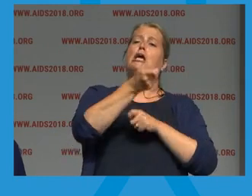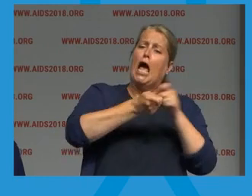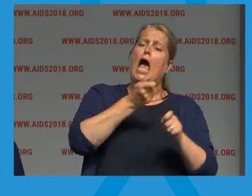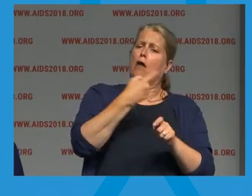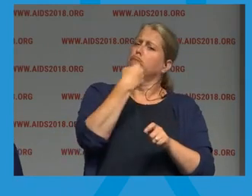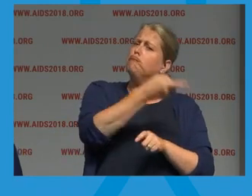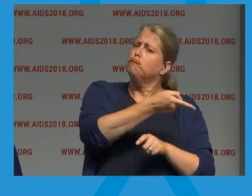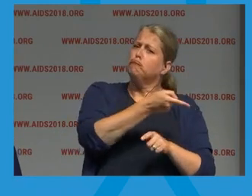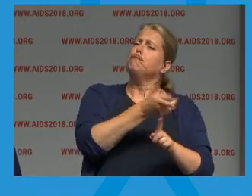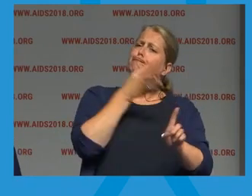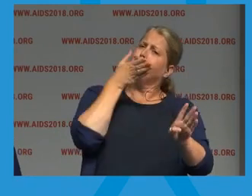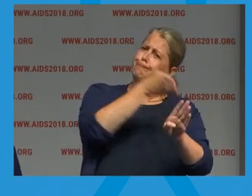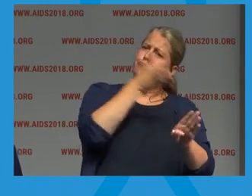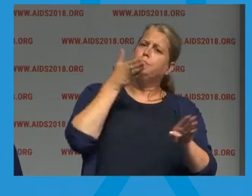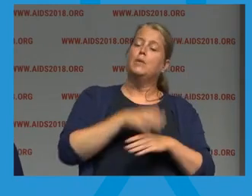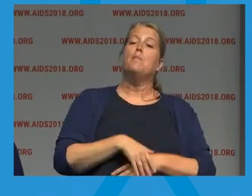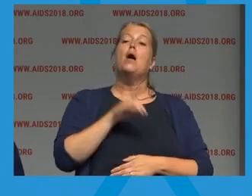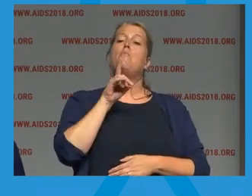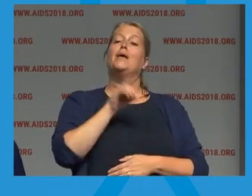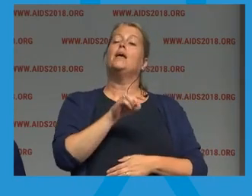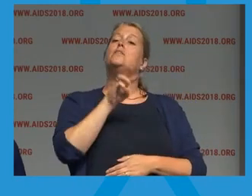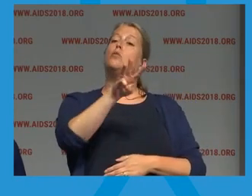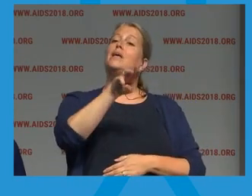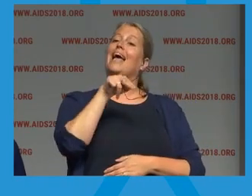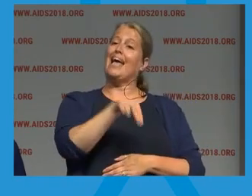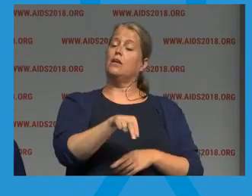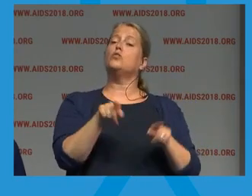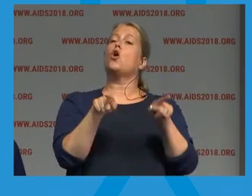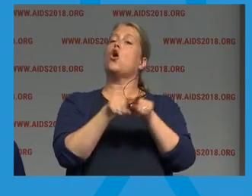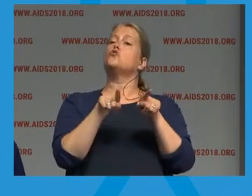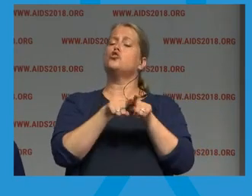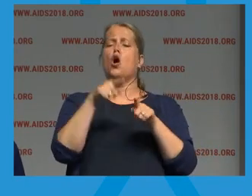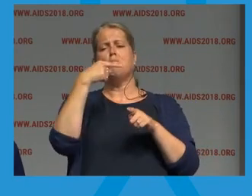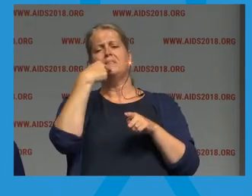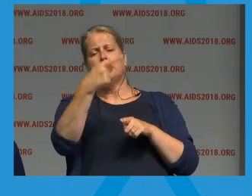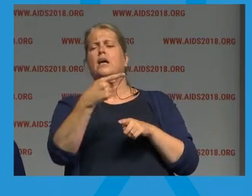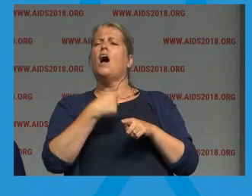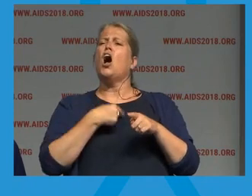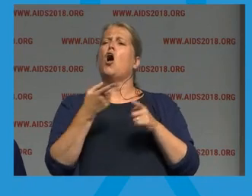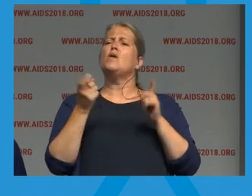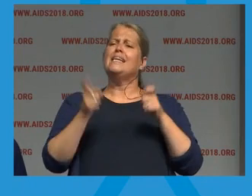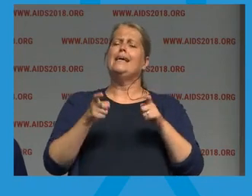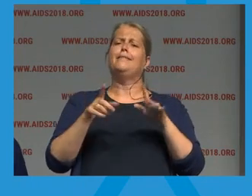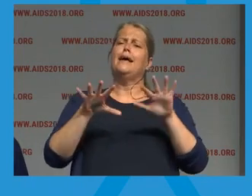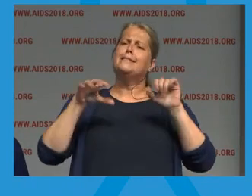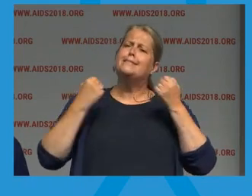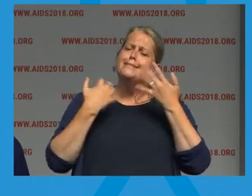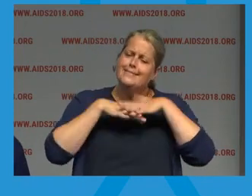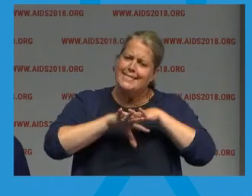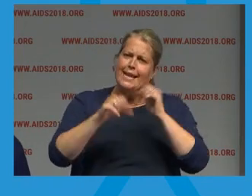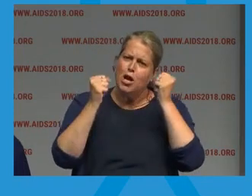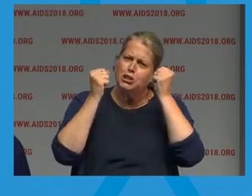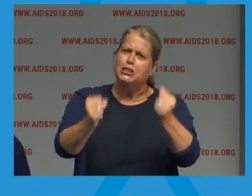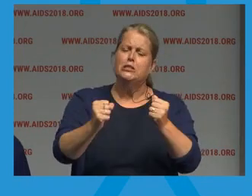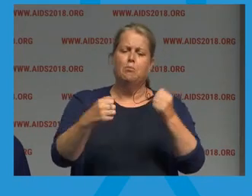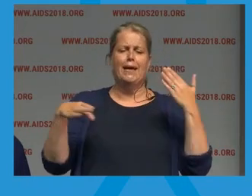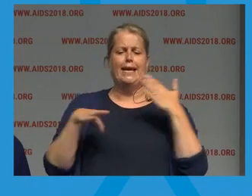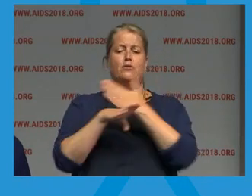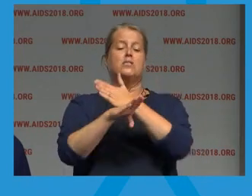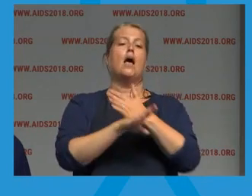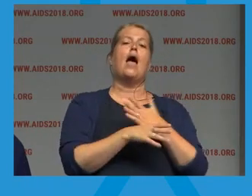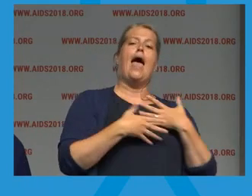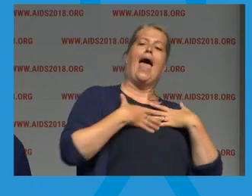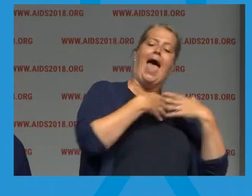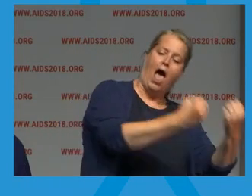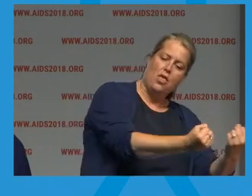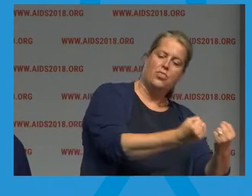women living with HIV, PWN recognizes the synergy and intersection between health, well-being, and